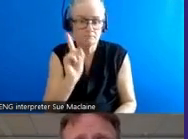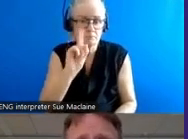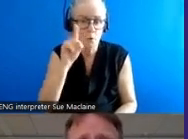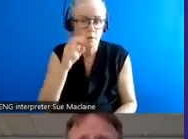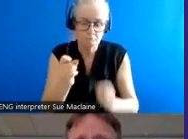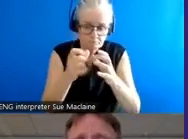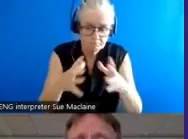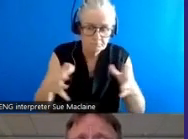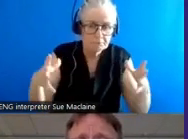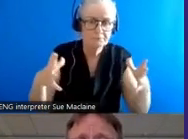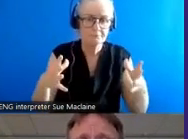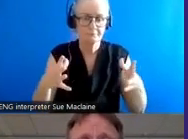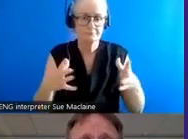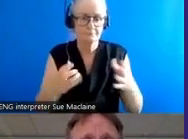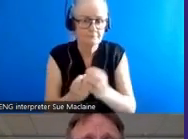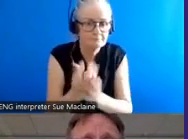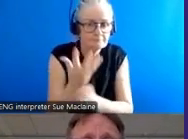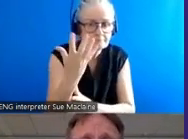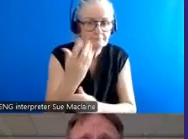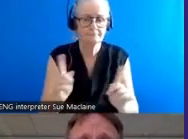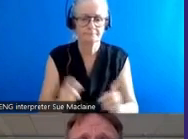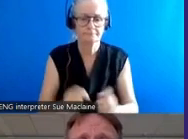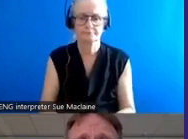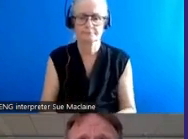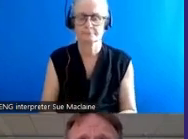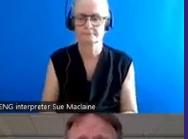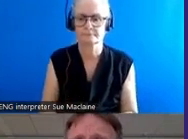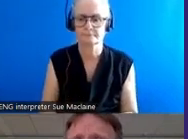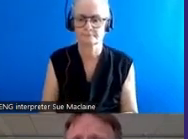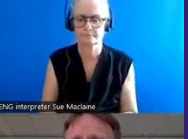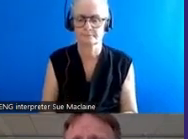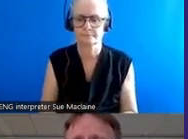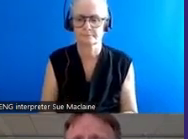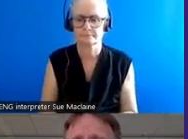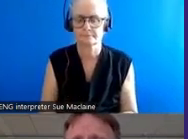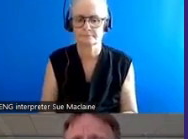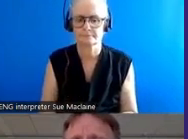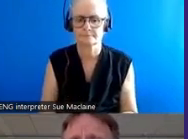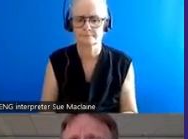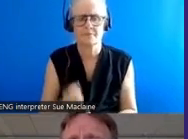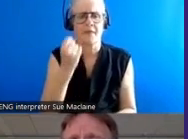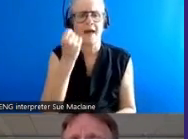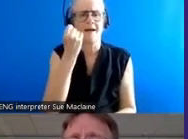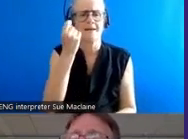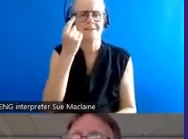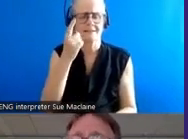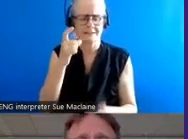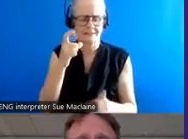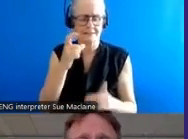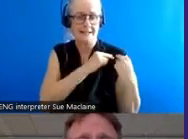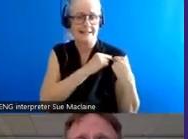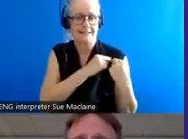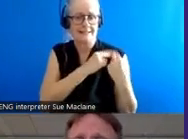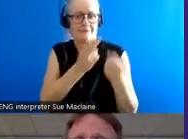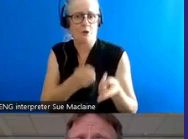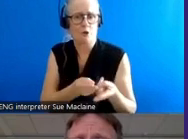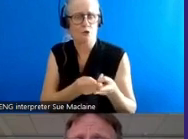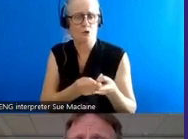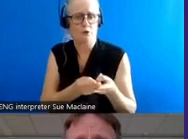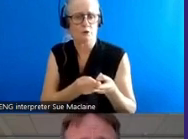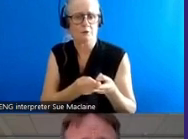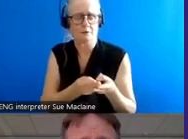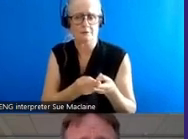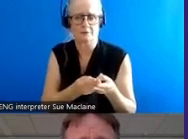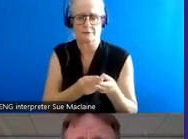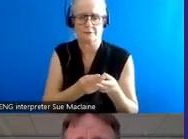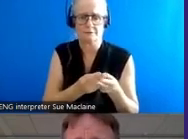I think we also want to say that devolution isn't new. So I'm going to take you back on a journey to 1886. It